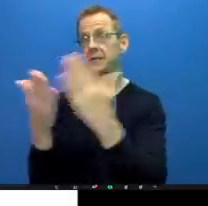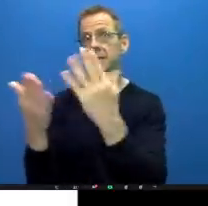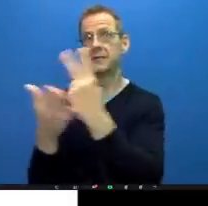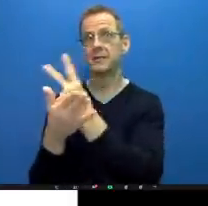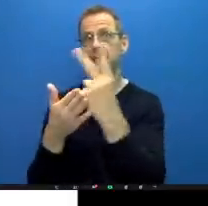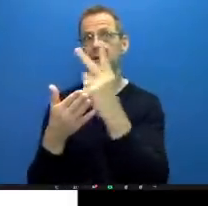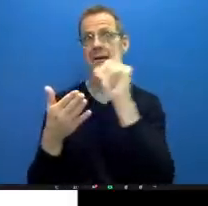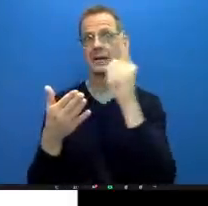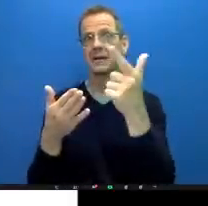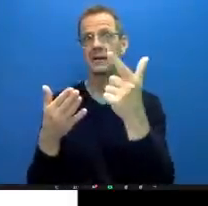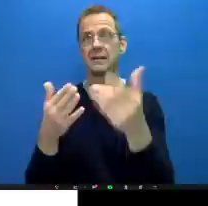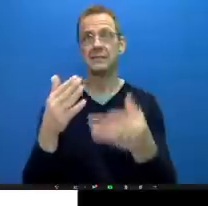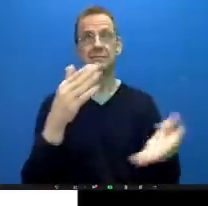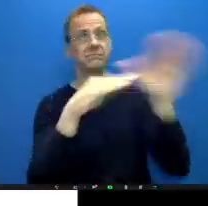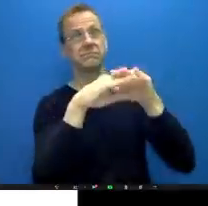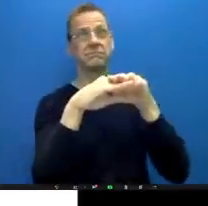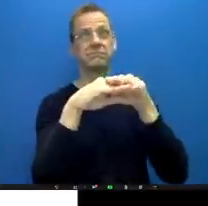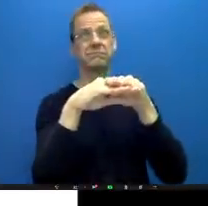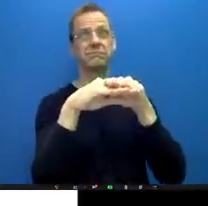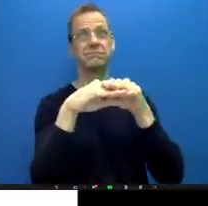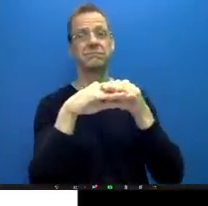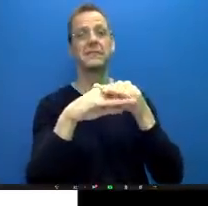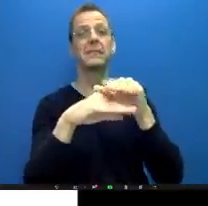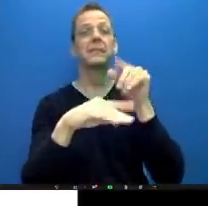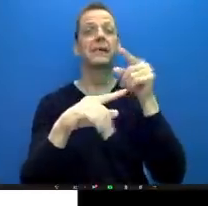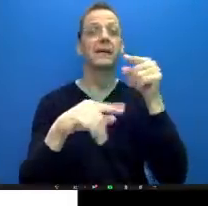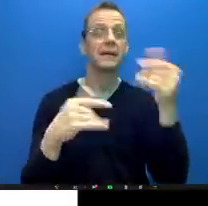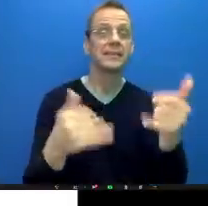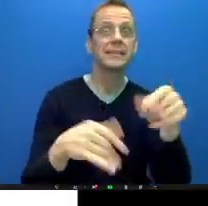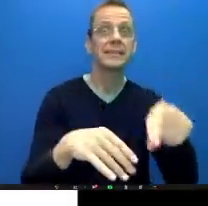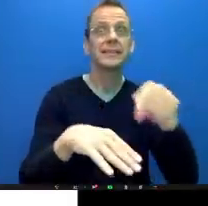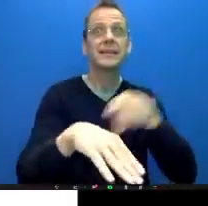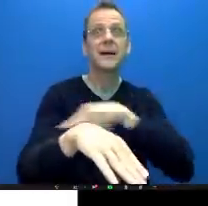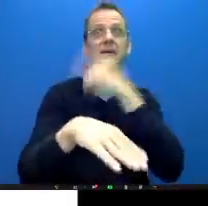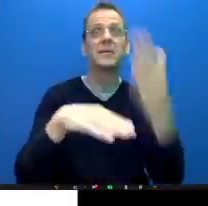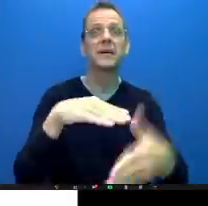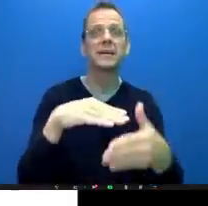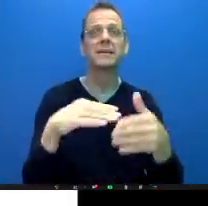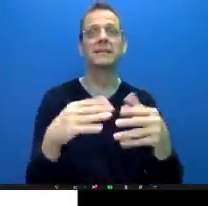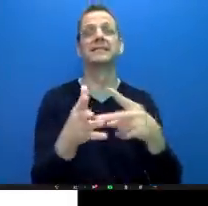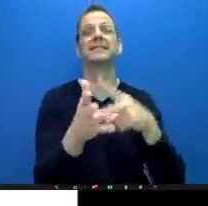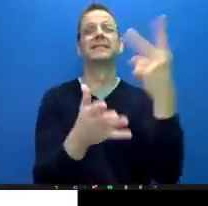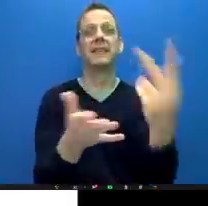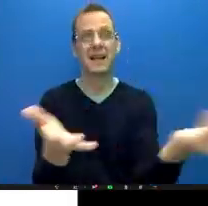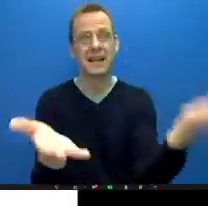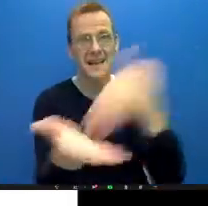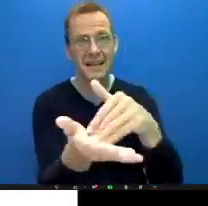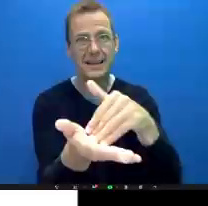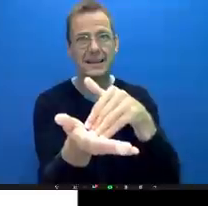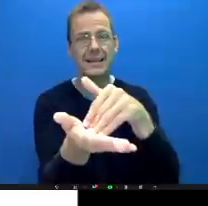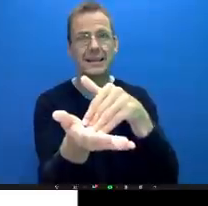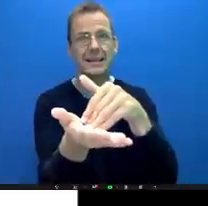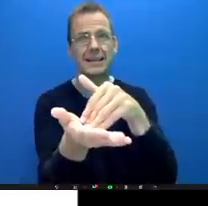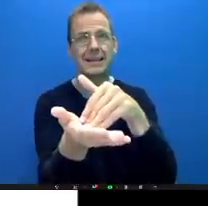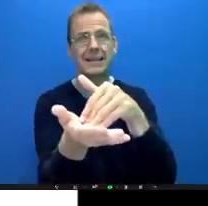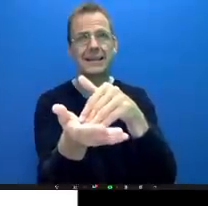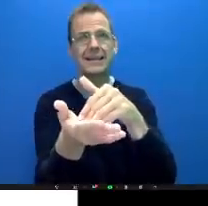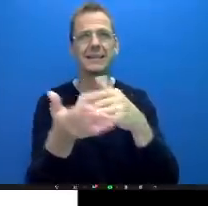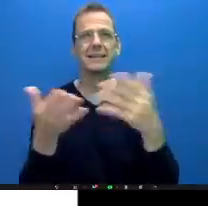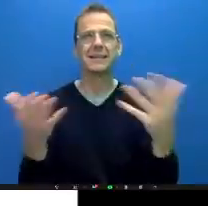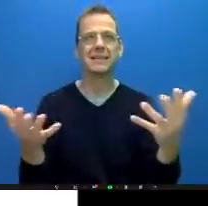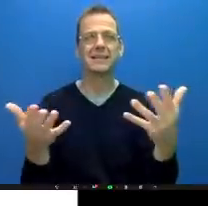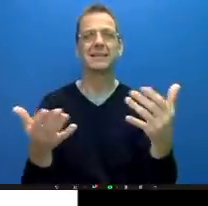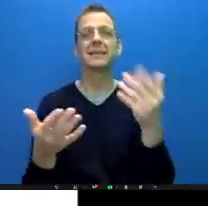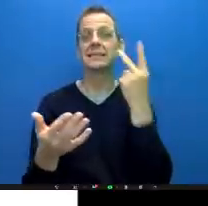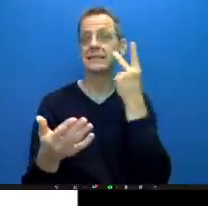And here this graph shows again our daily new cases and with the dates of in-person school closures and